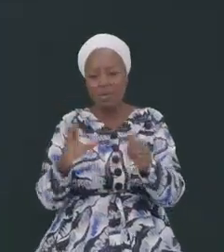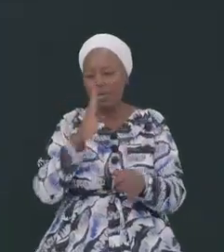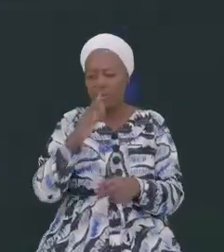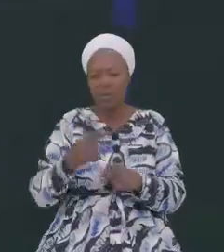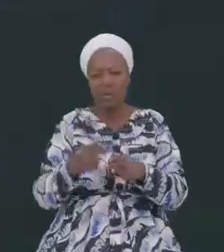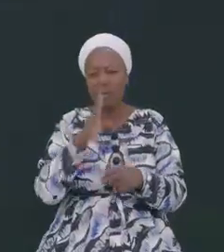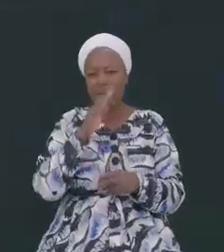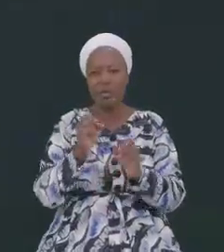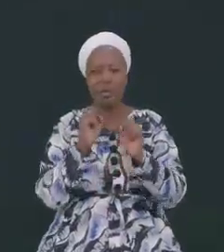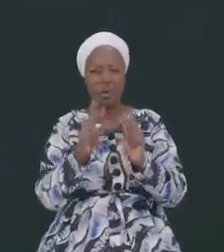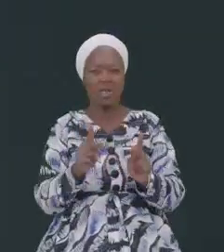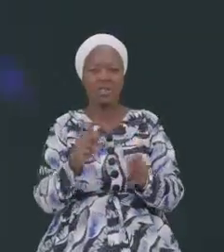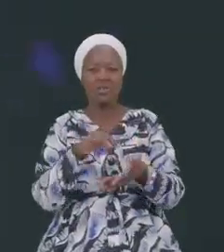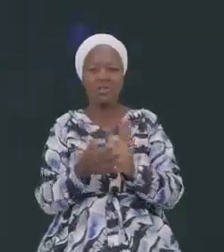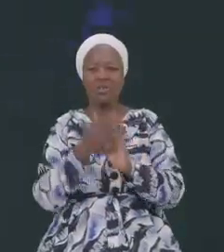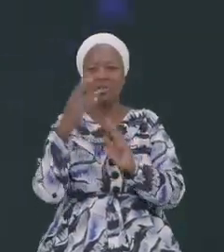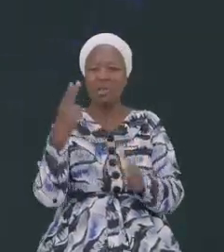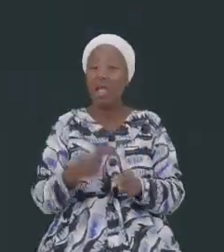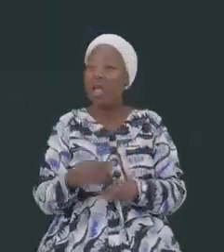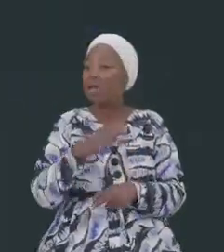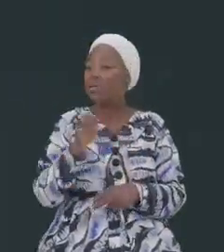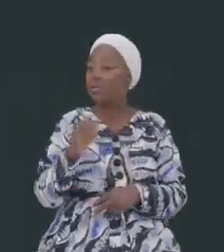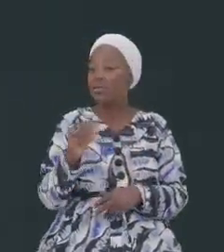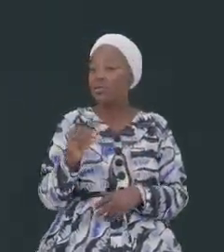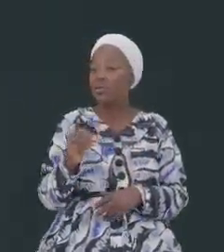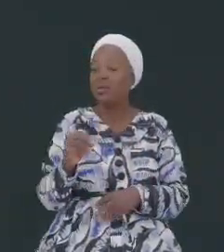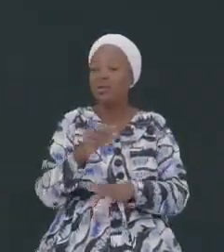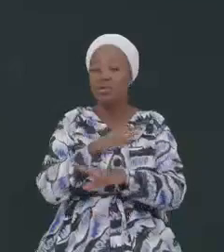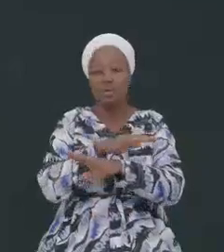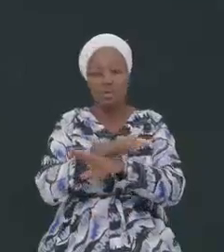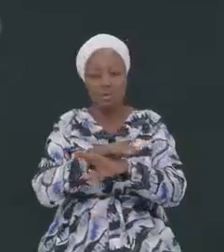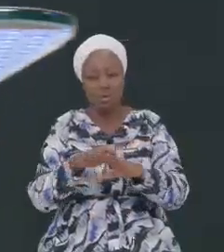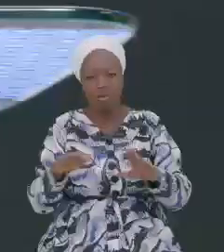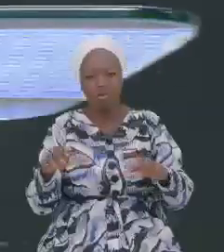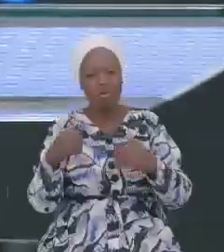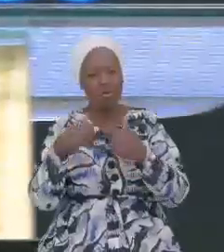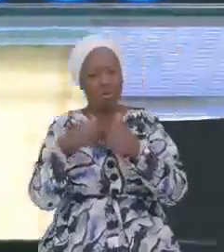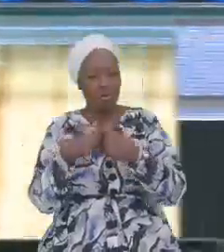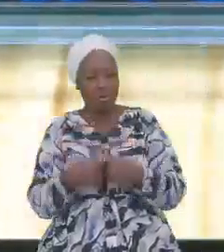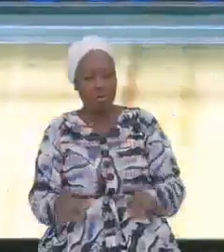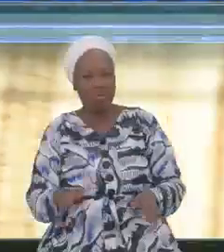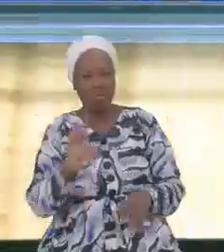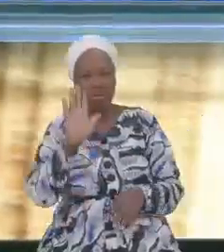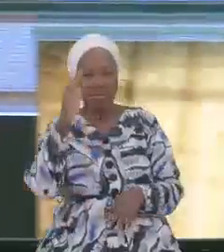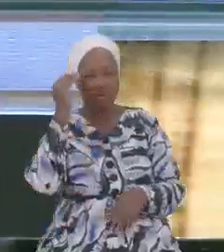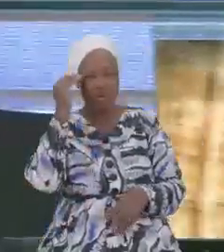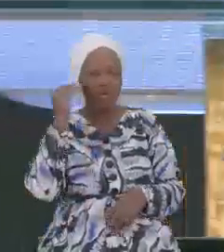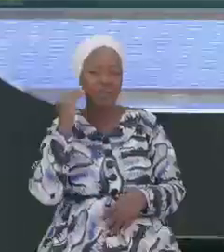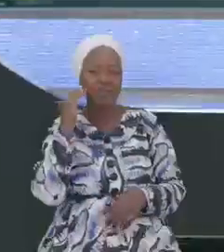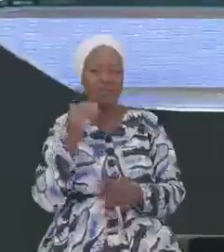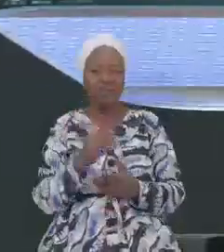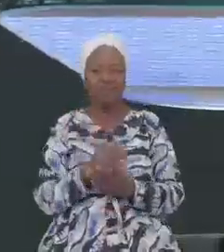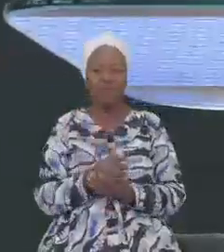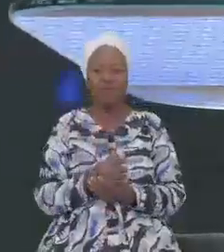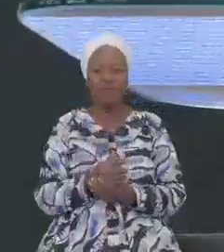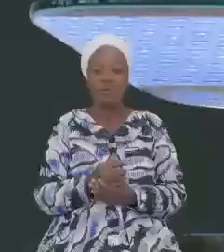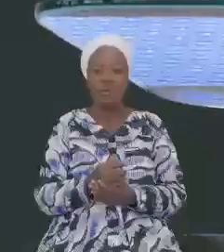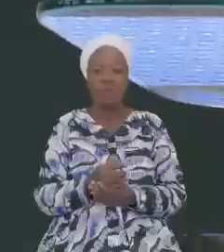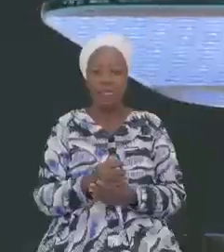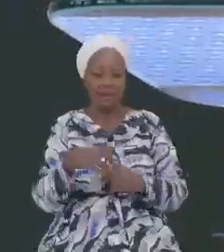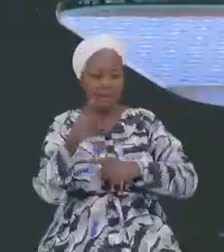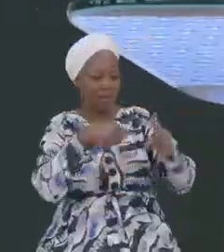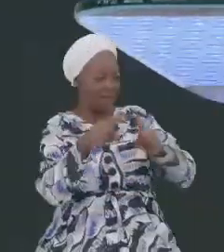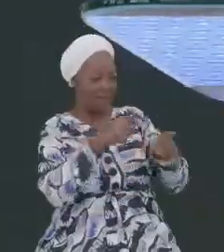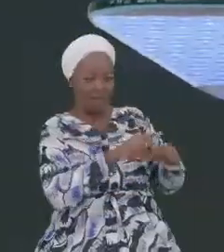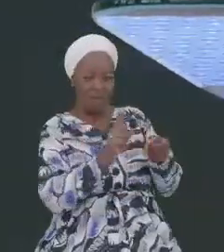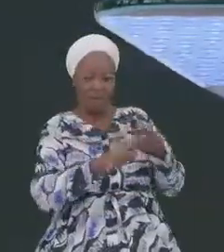all right. And so, don't lose your head. Tell the person by